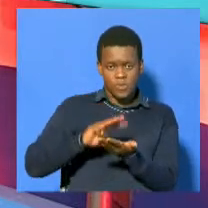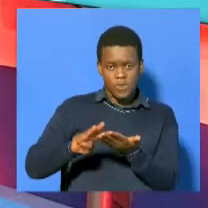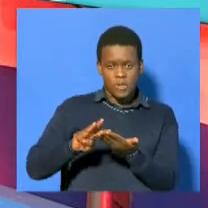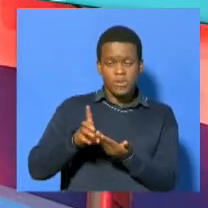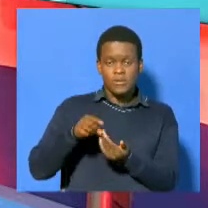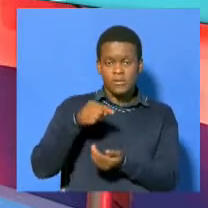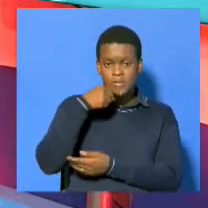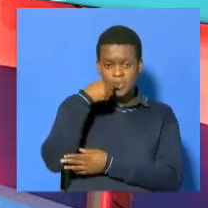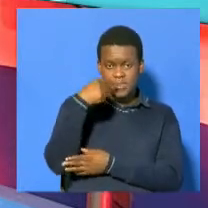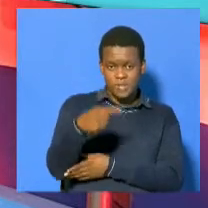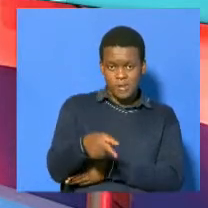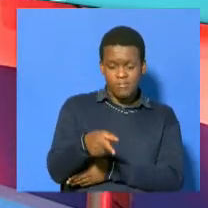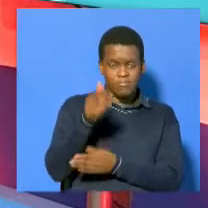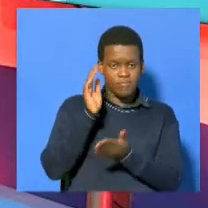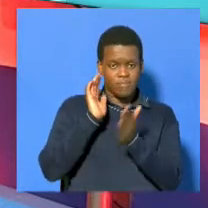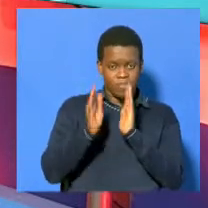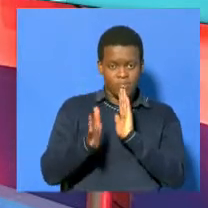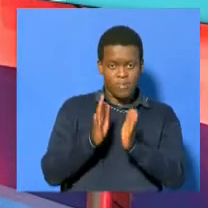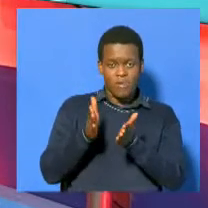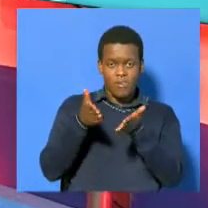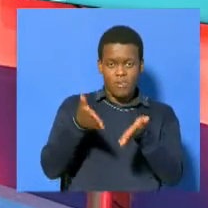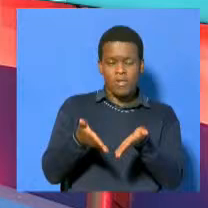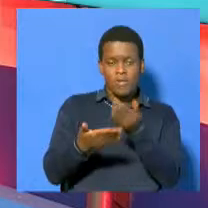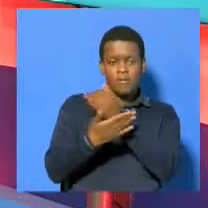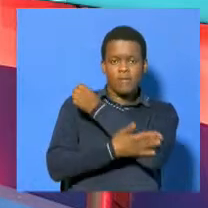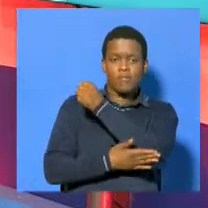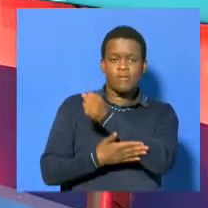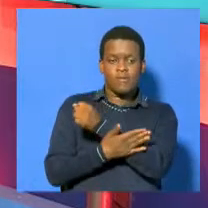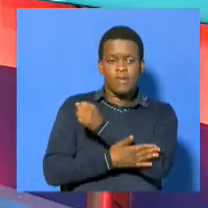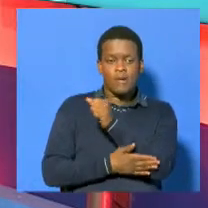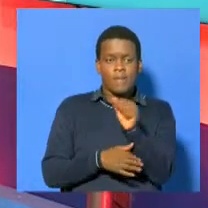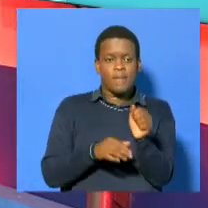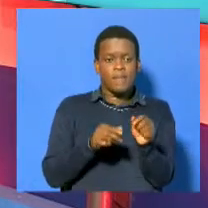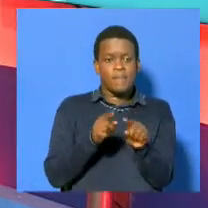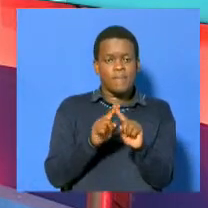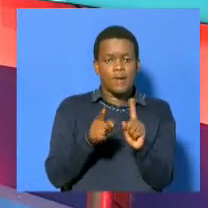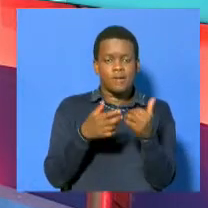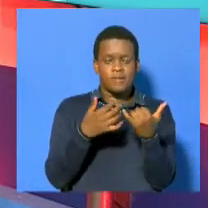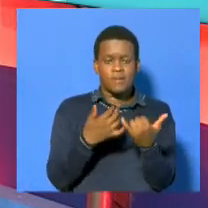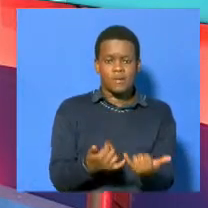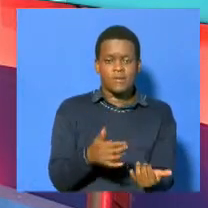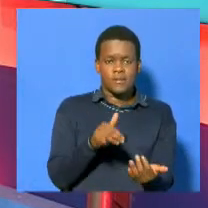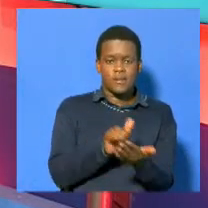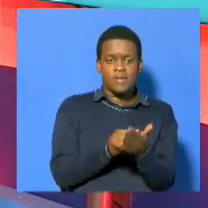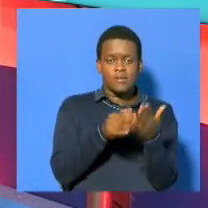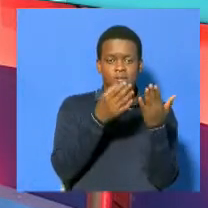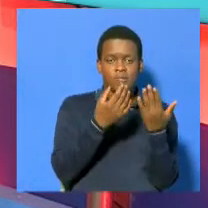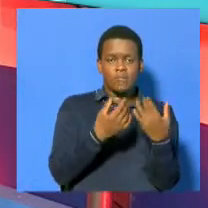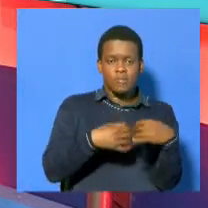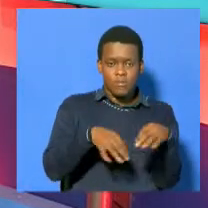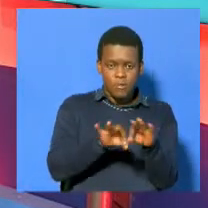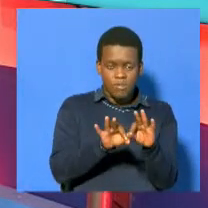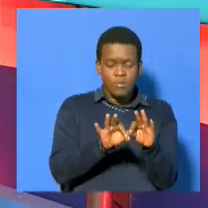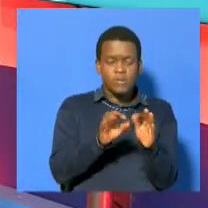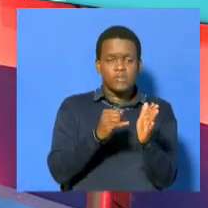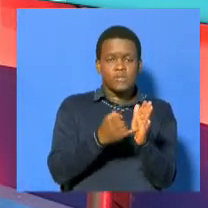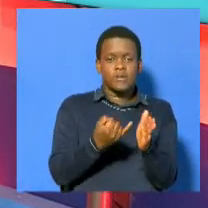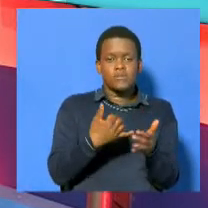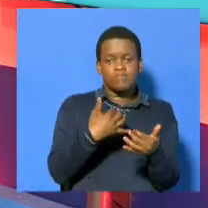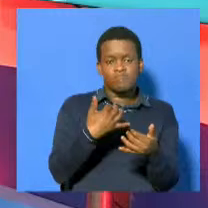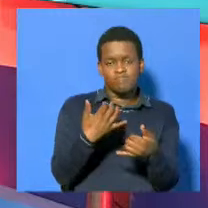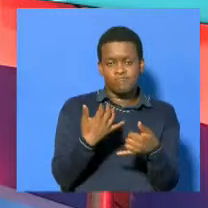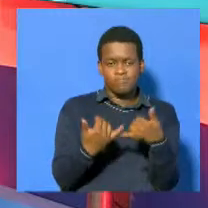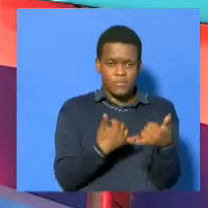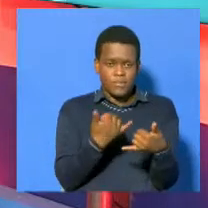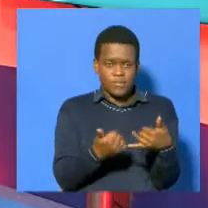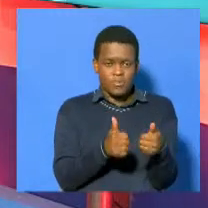marathon somewhere else, but in this country. They had a category for the biggest loser. So it's essentially the same thing, just playing with words.